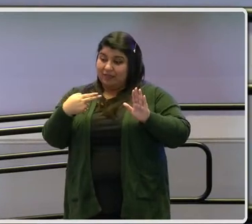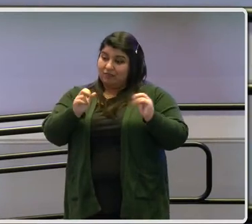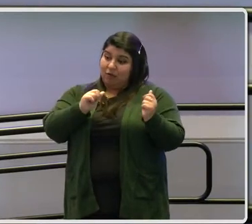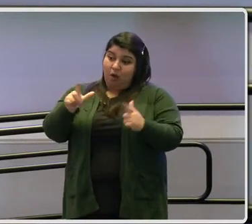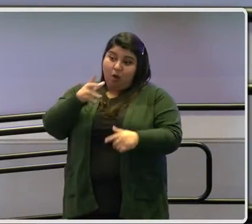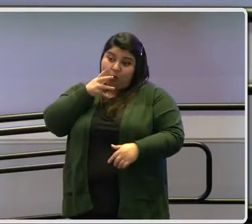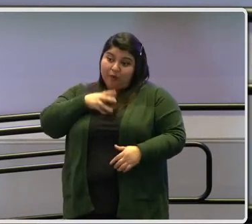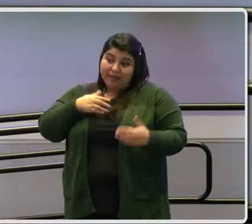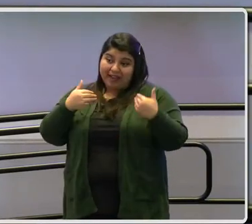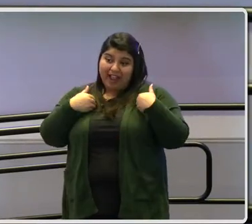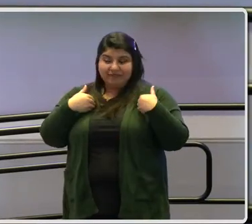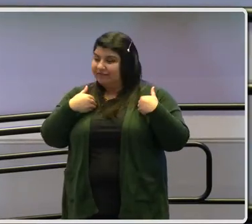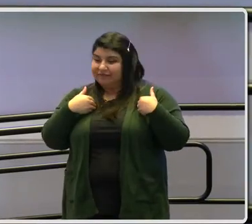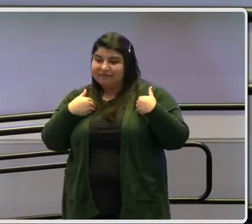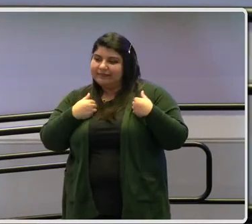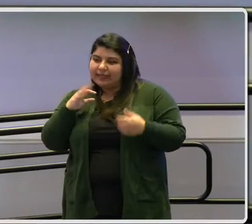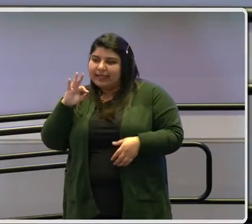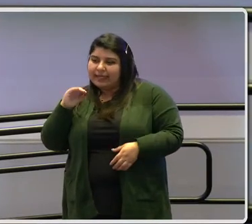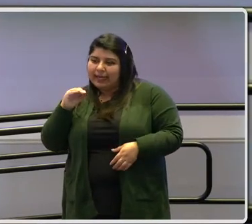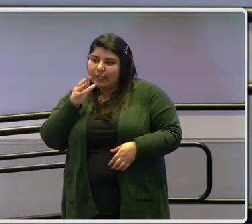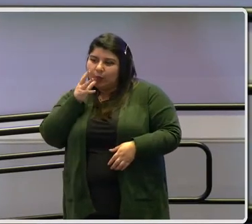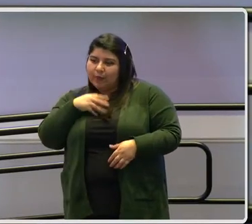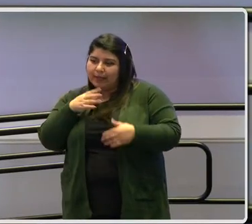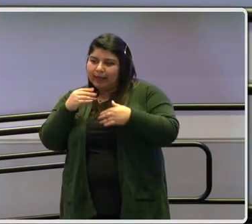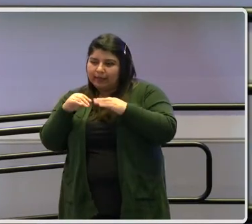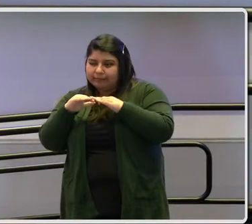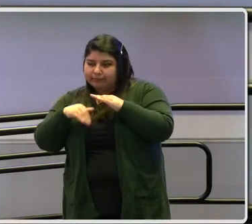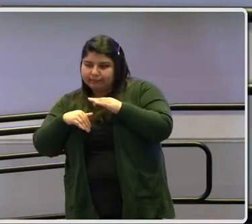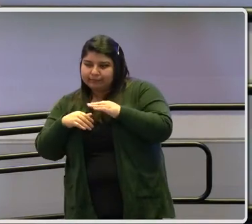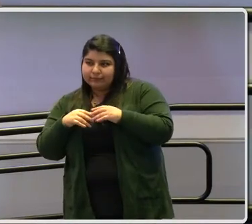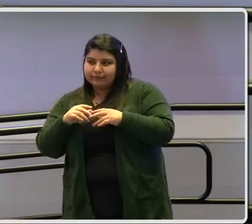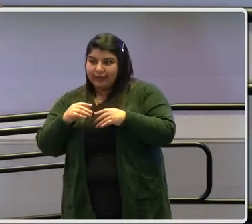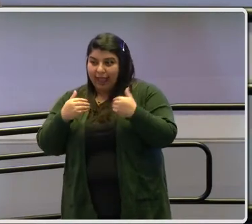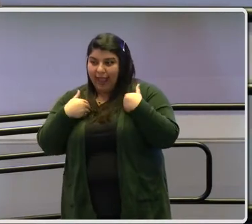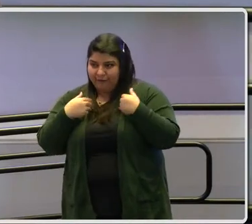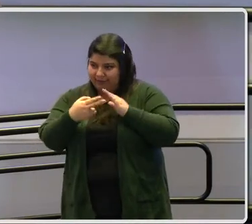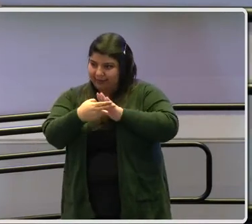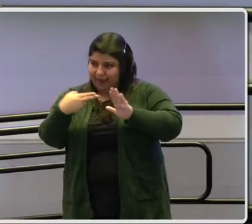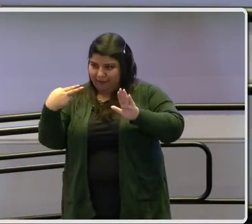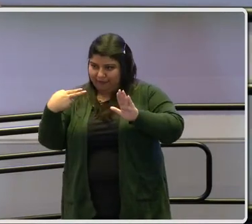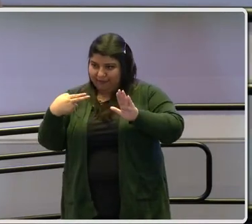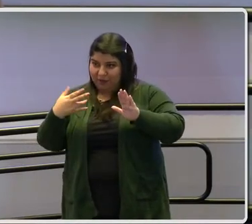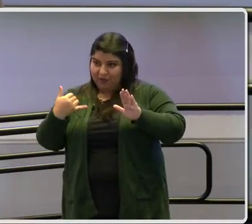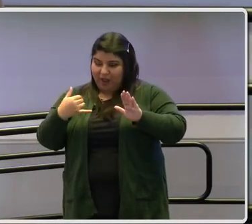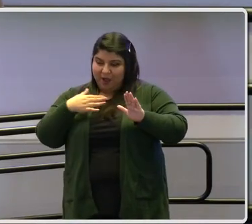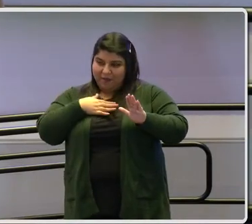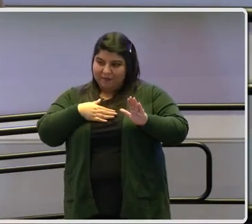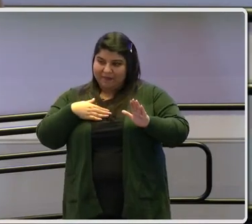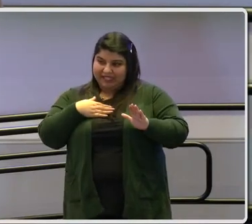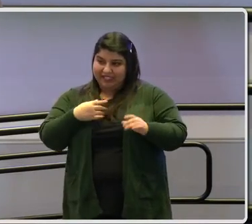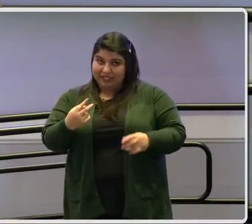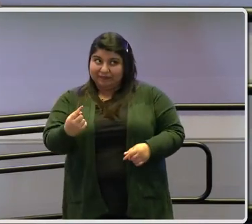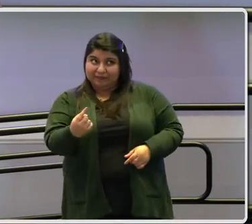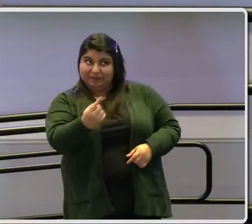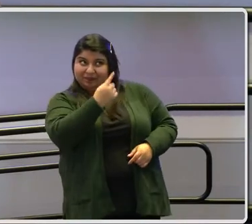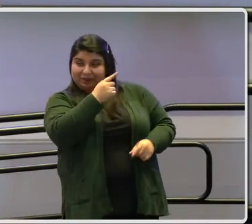women. So with that being said, I now want to turn your attention to the